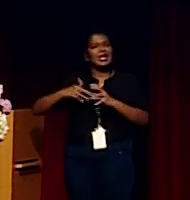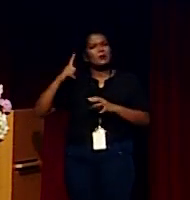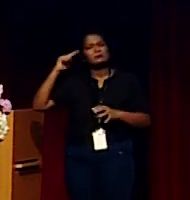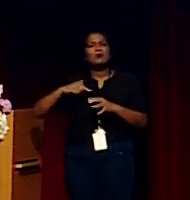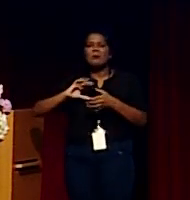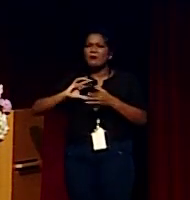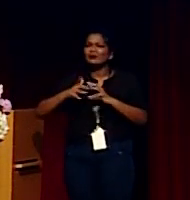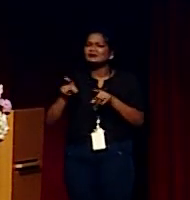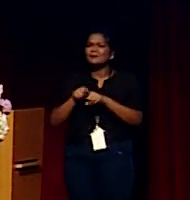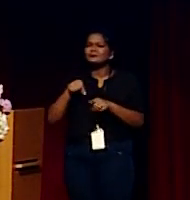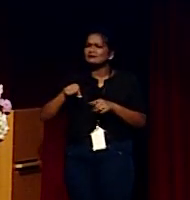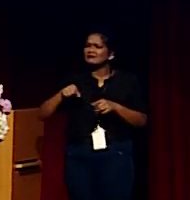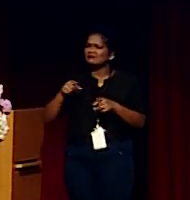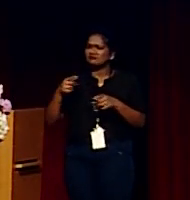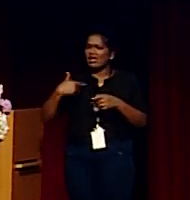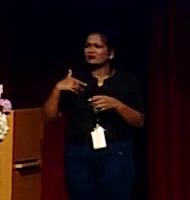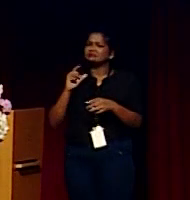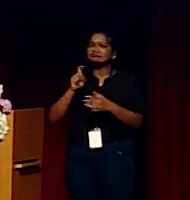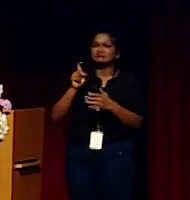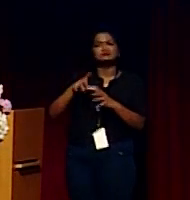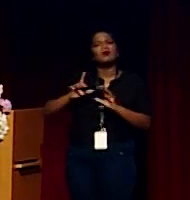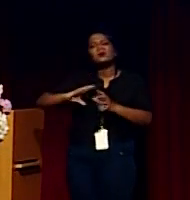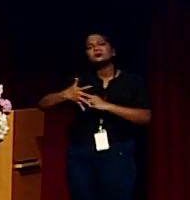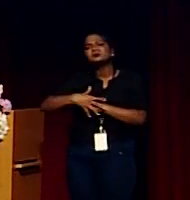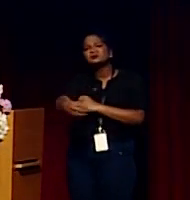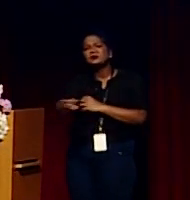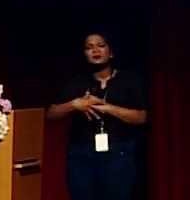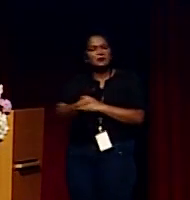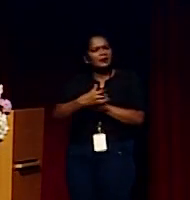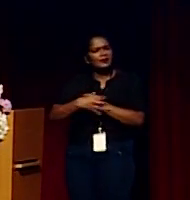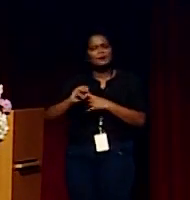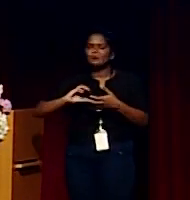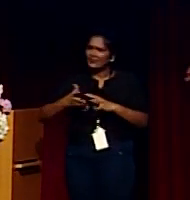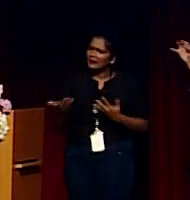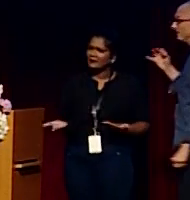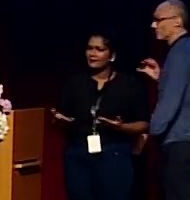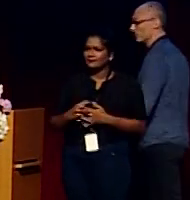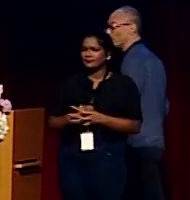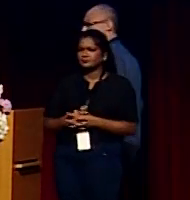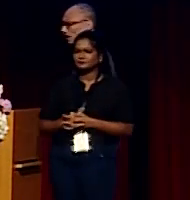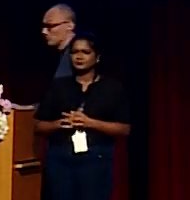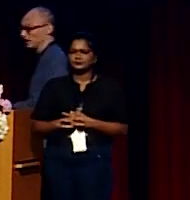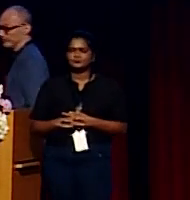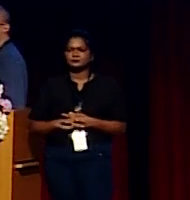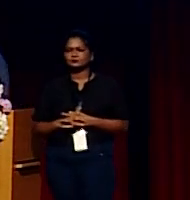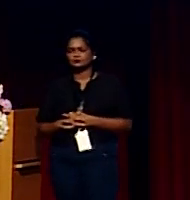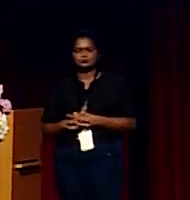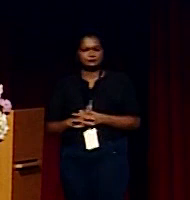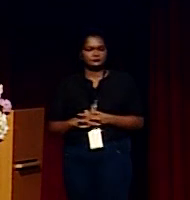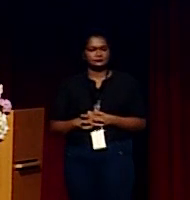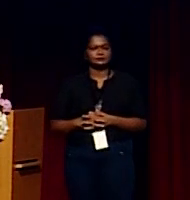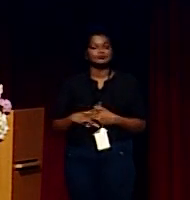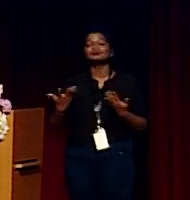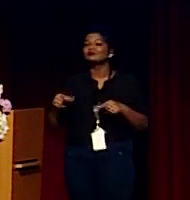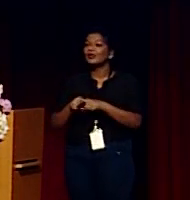is not a trivial example then, or trivial feat to get all the intermediate steps out and into some passable LaTeX. Anyway,